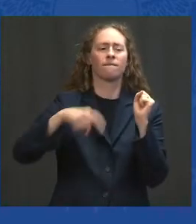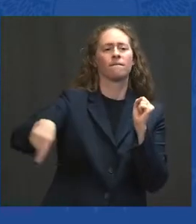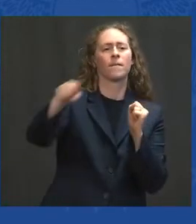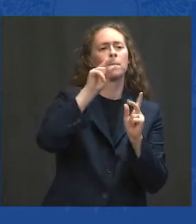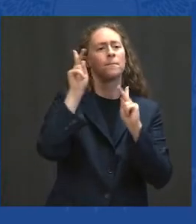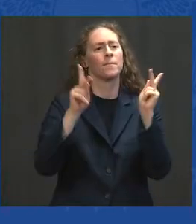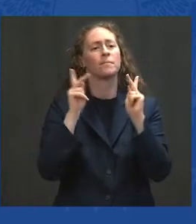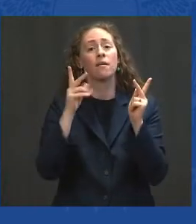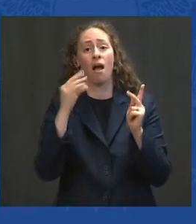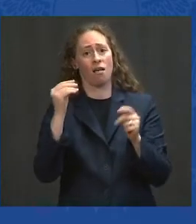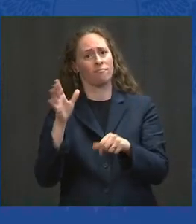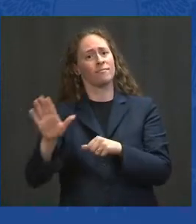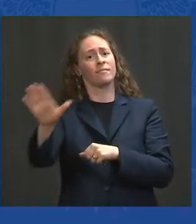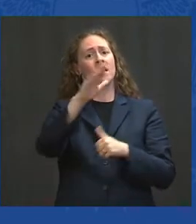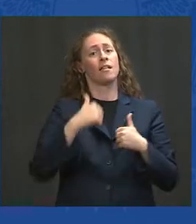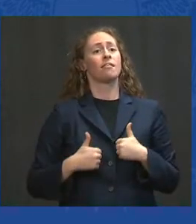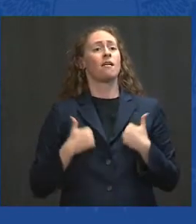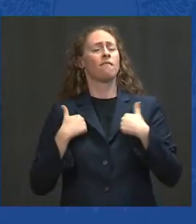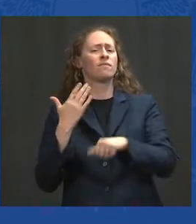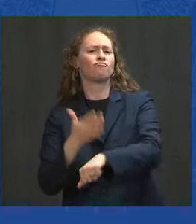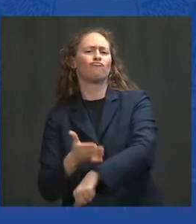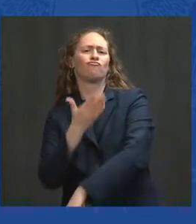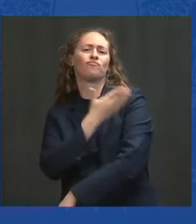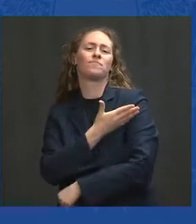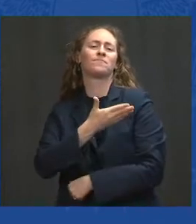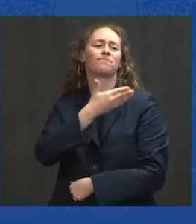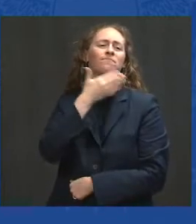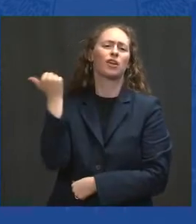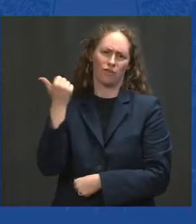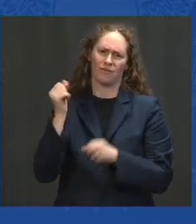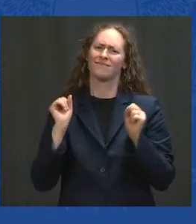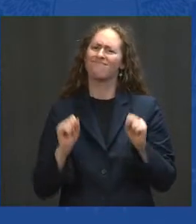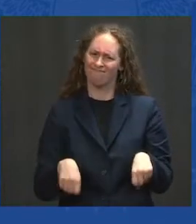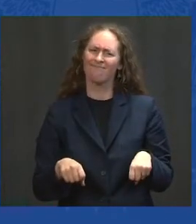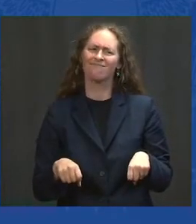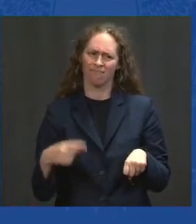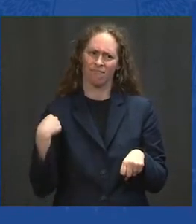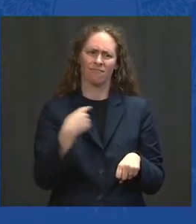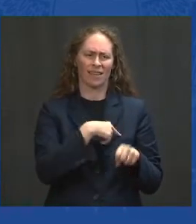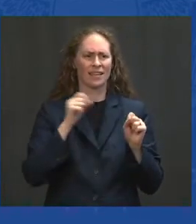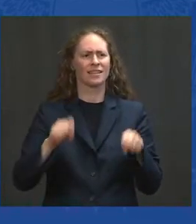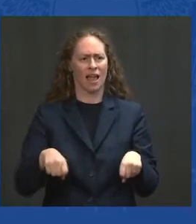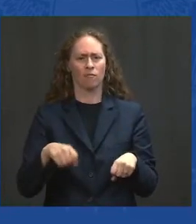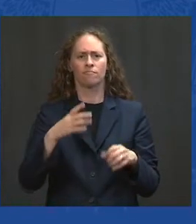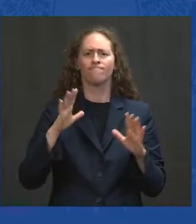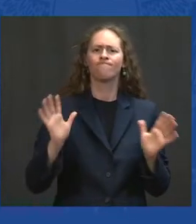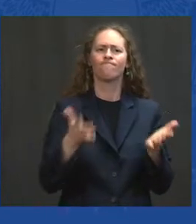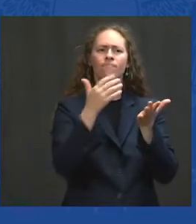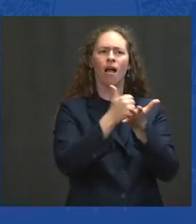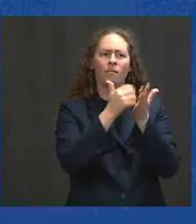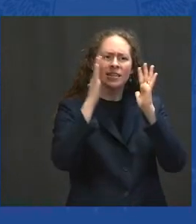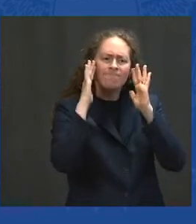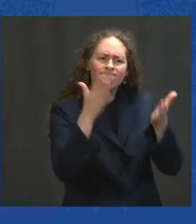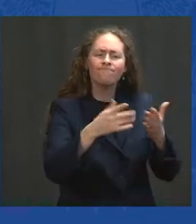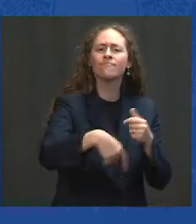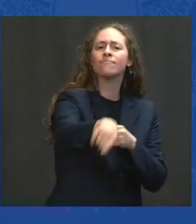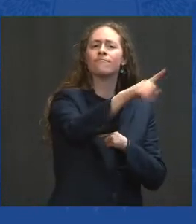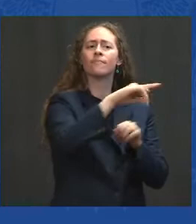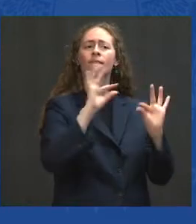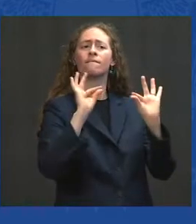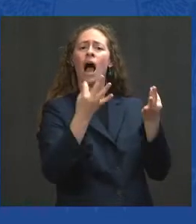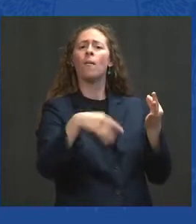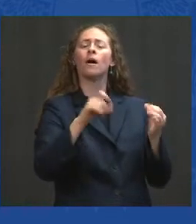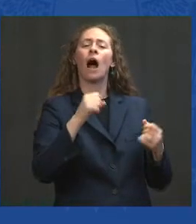lives, helping fuel record-setting recovery, giving working families a fighting chance again. I received an